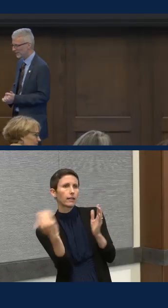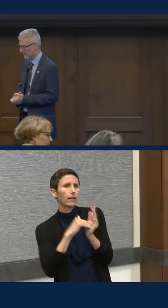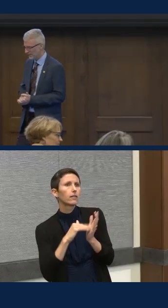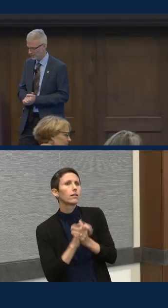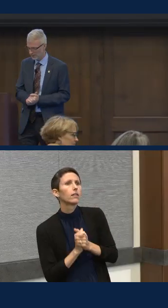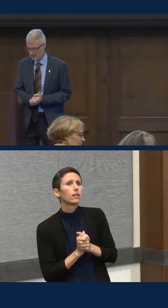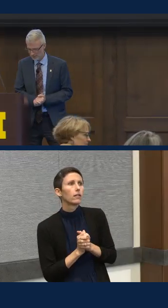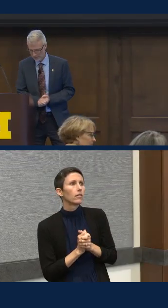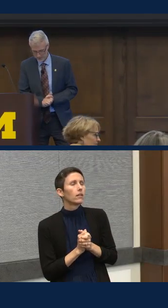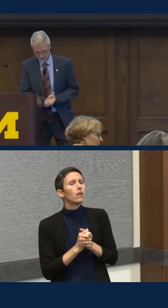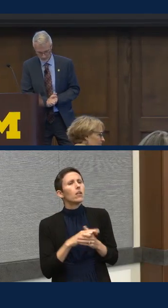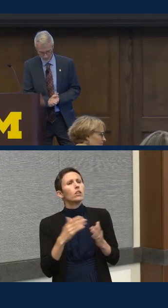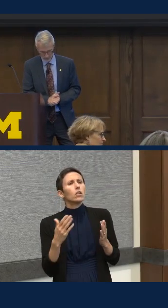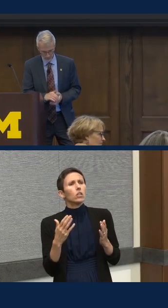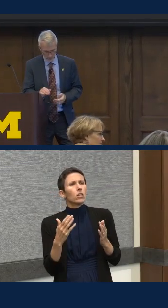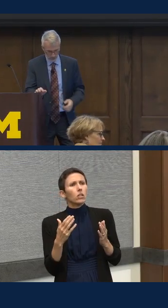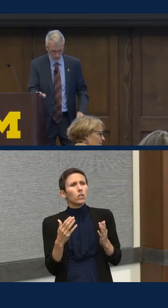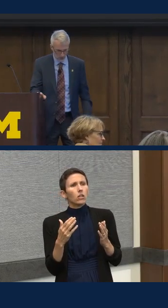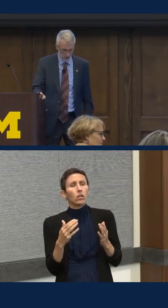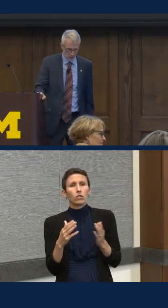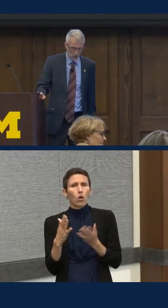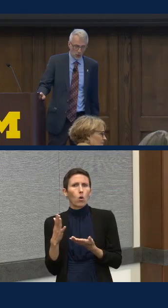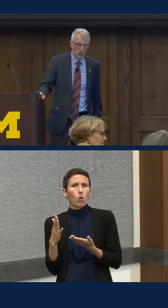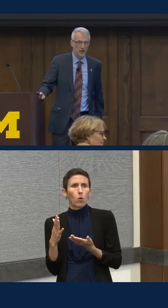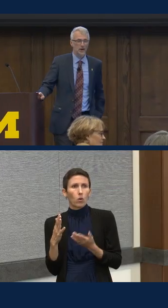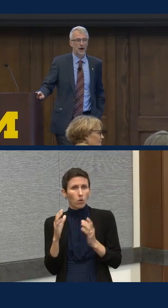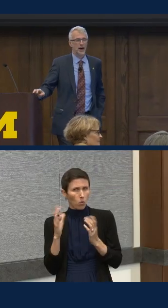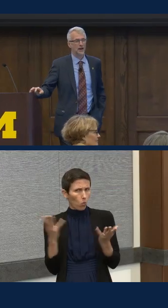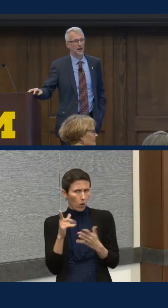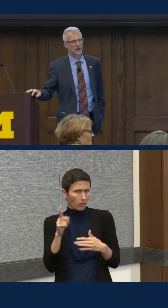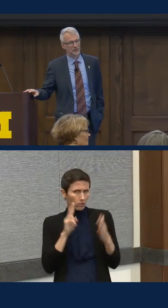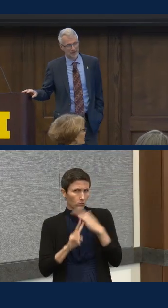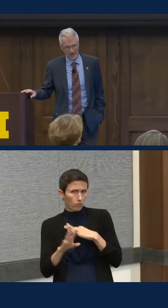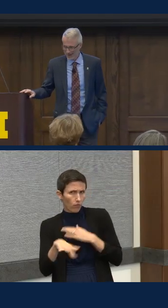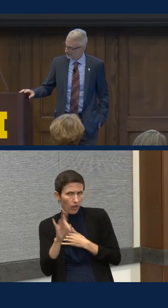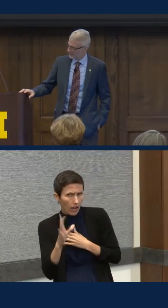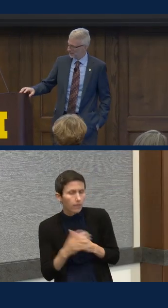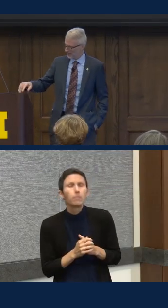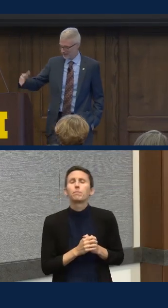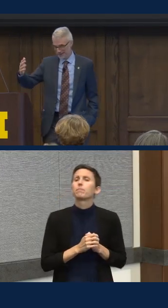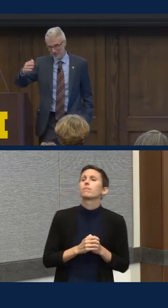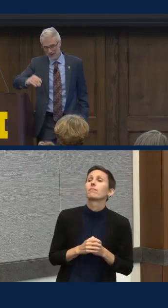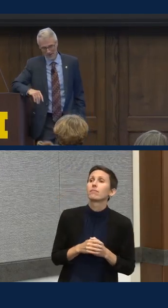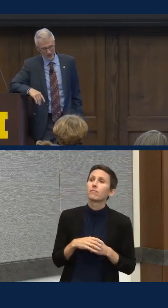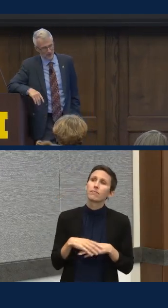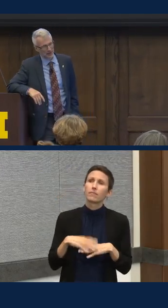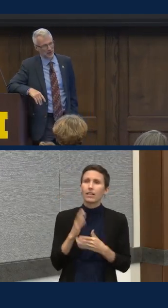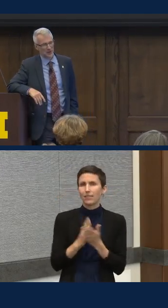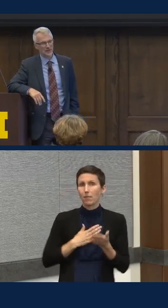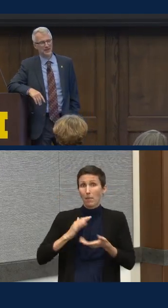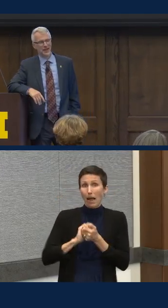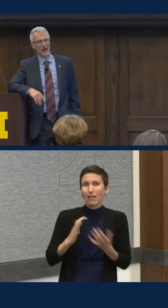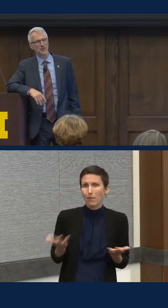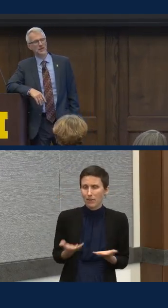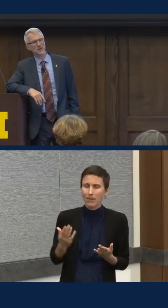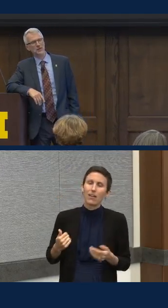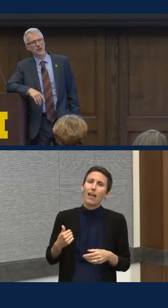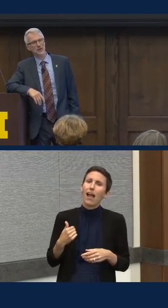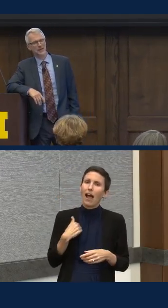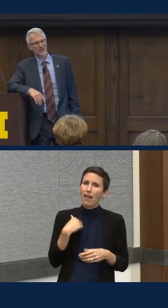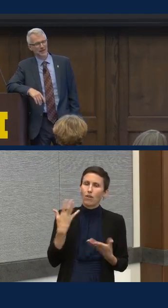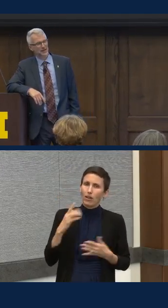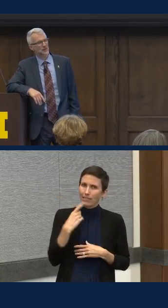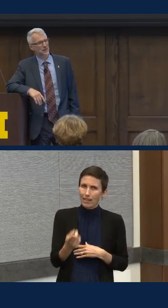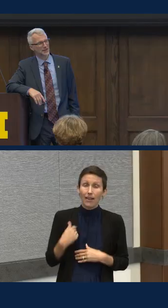the new sampling from the fully sampled? Well, I would say, some of my collaborators have heard me say, I believe there's